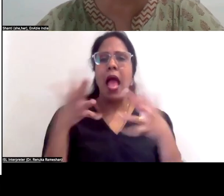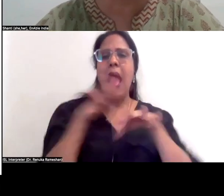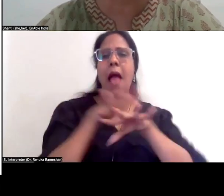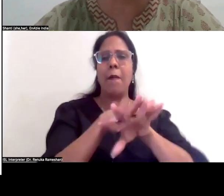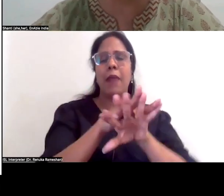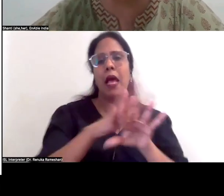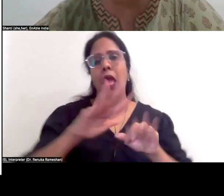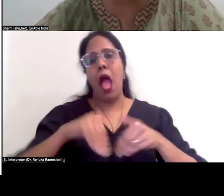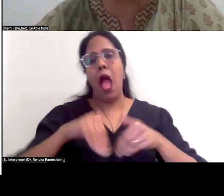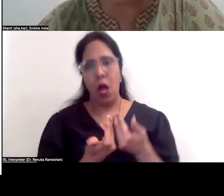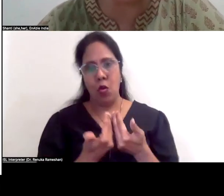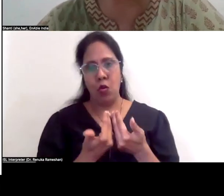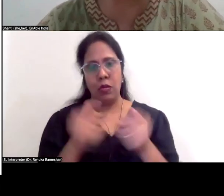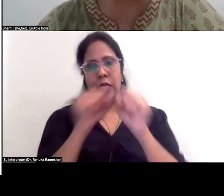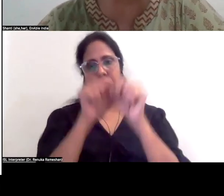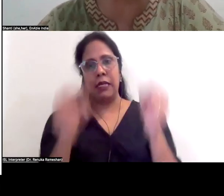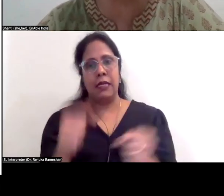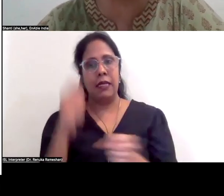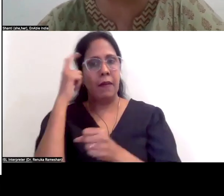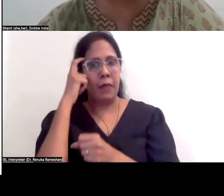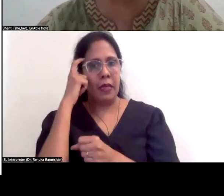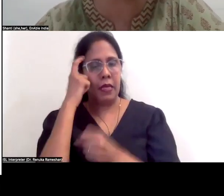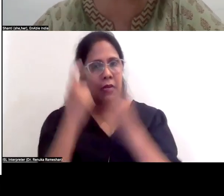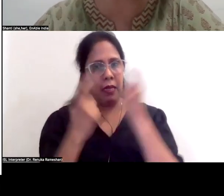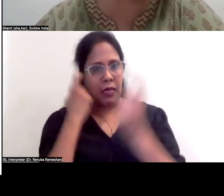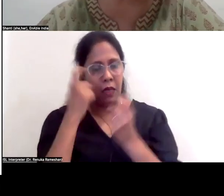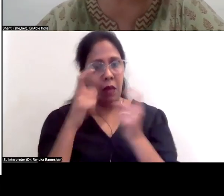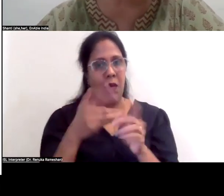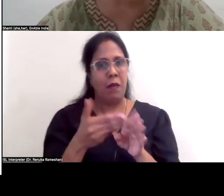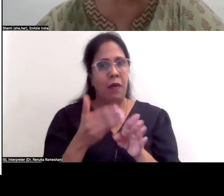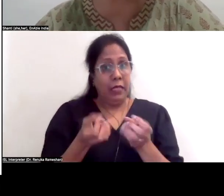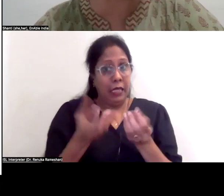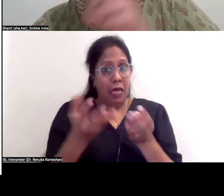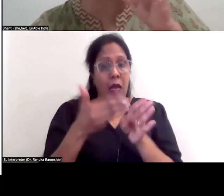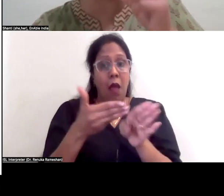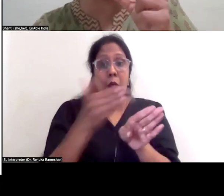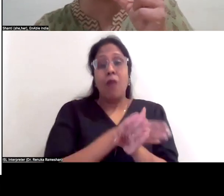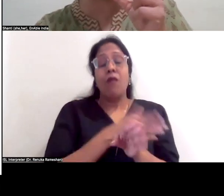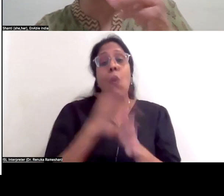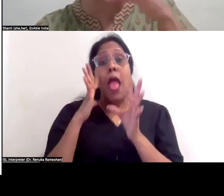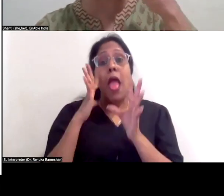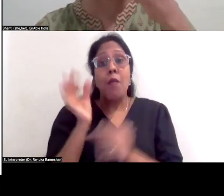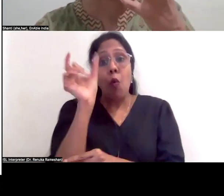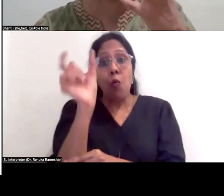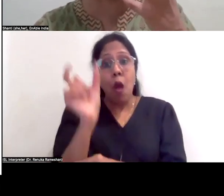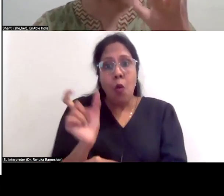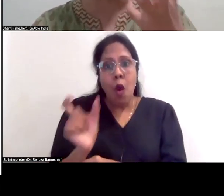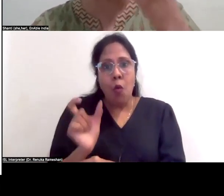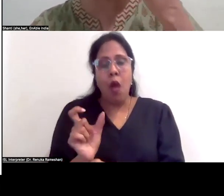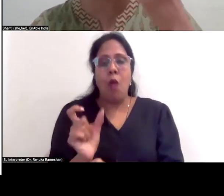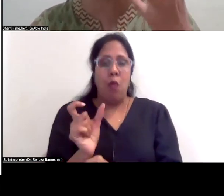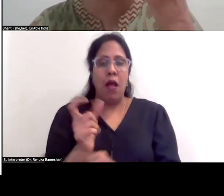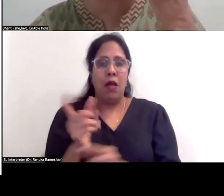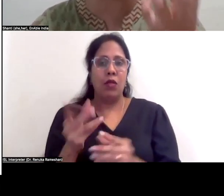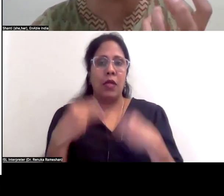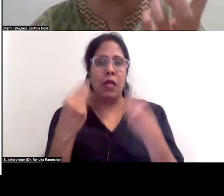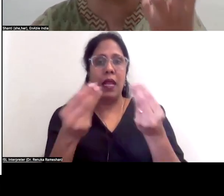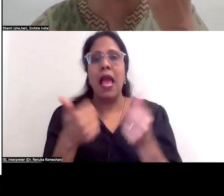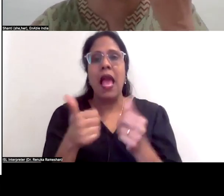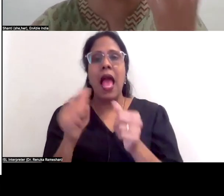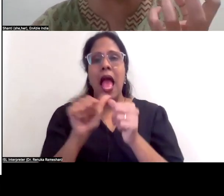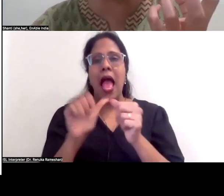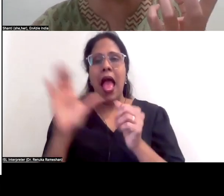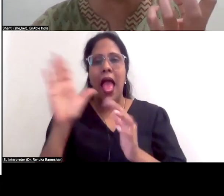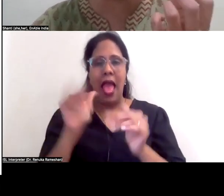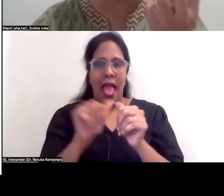thinking? Before we start, I just want to tell you again some of the important words which we've been using, the word actor. In a system, we always